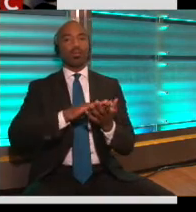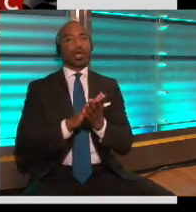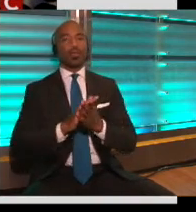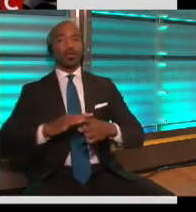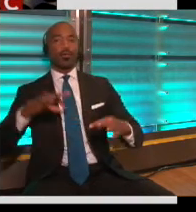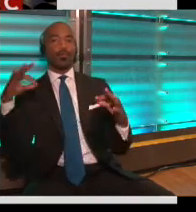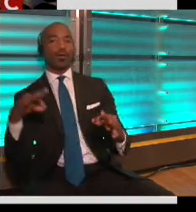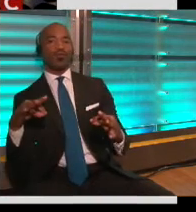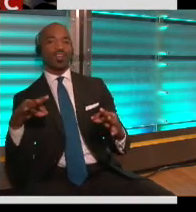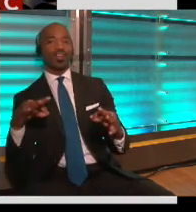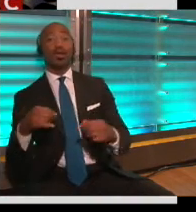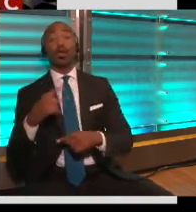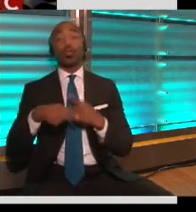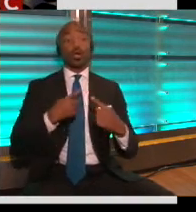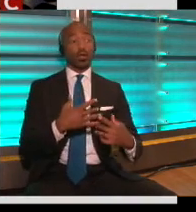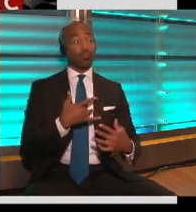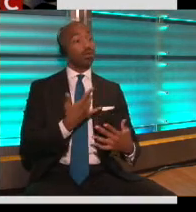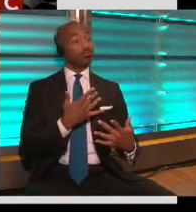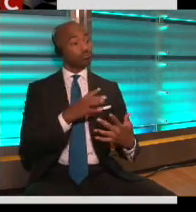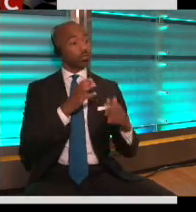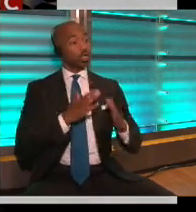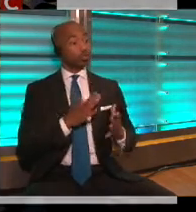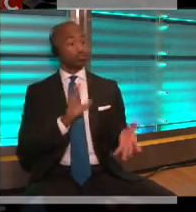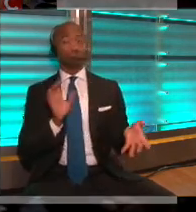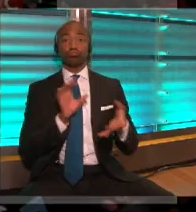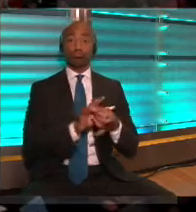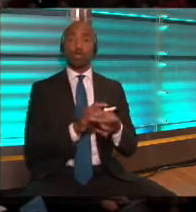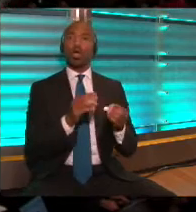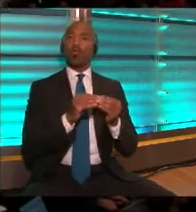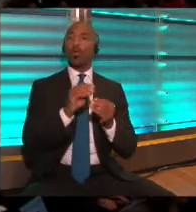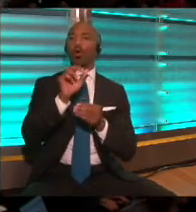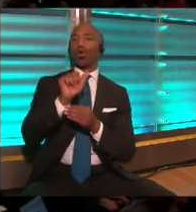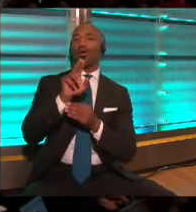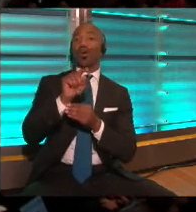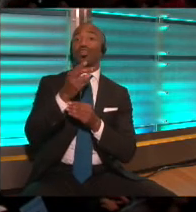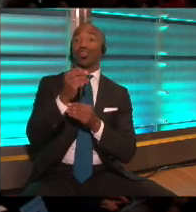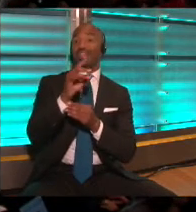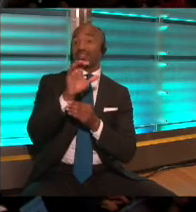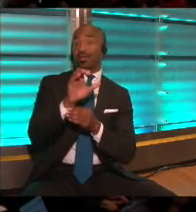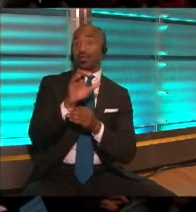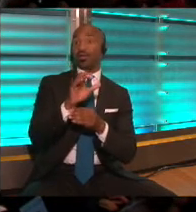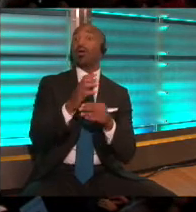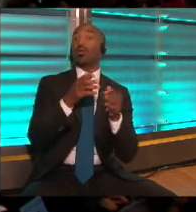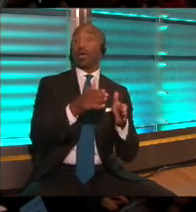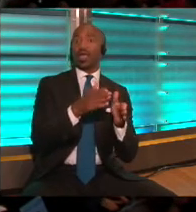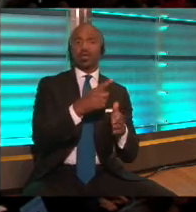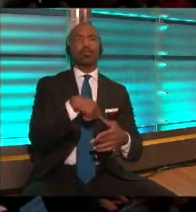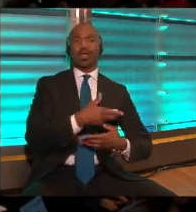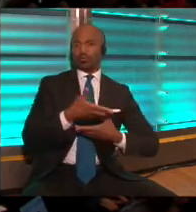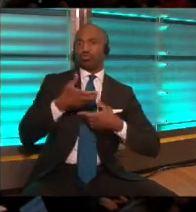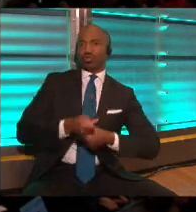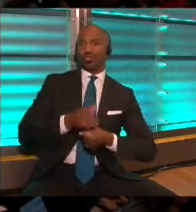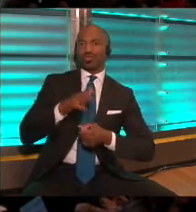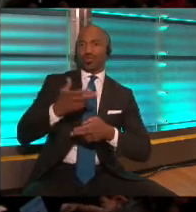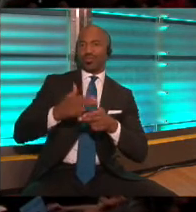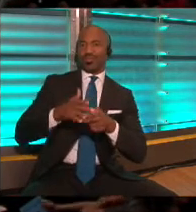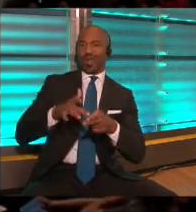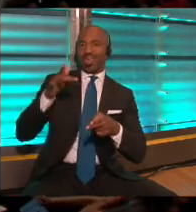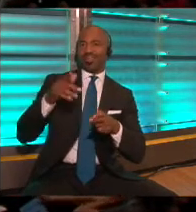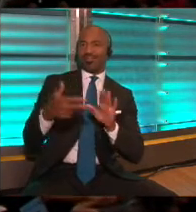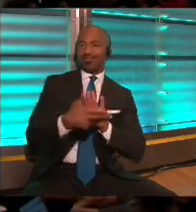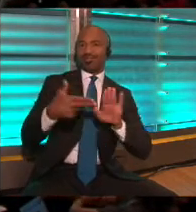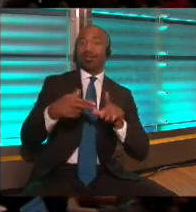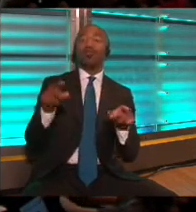you're able to connect with your customers in an authentic way, that helps them develop trust with your brand and